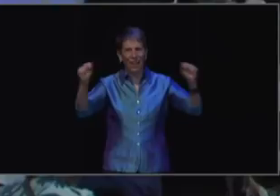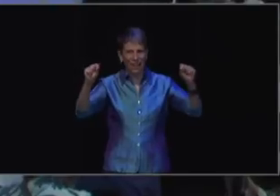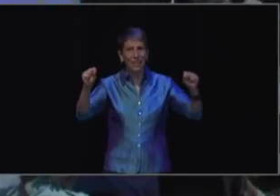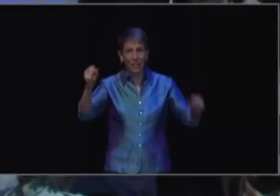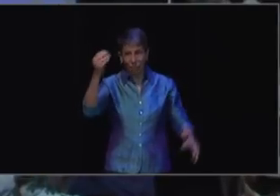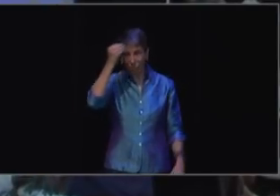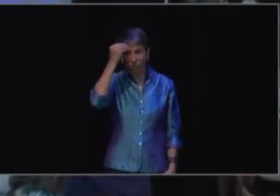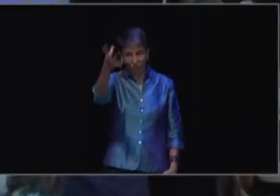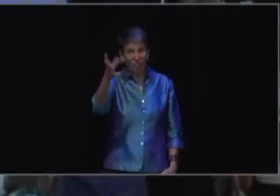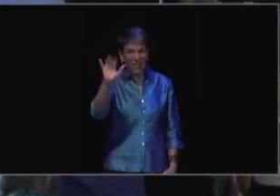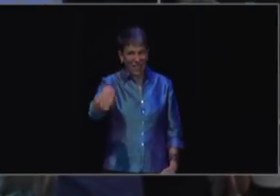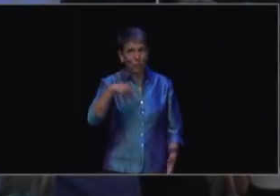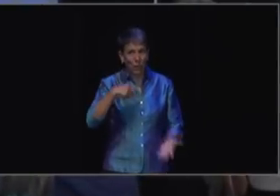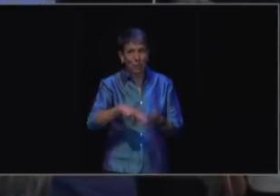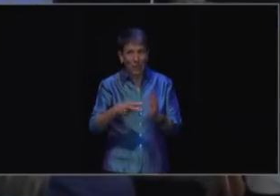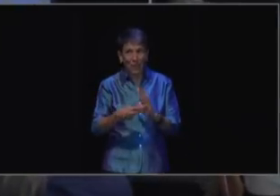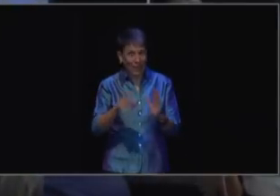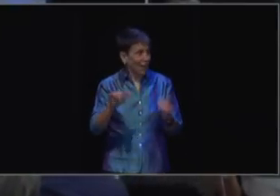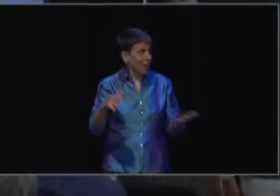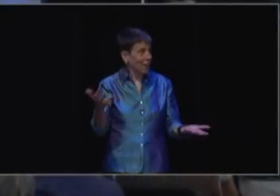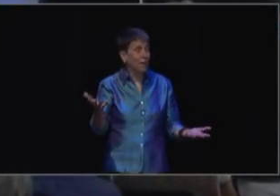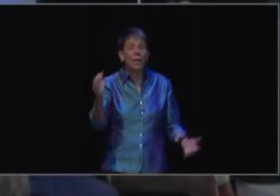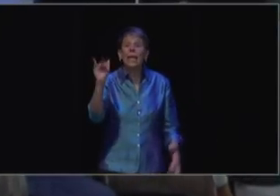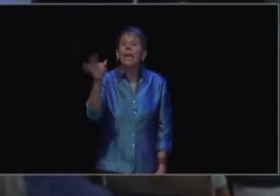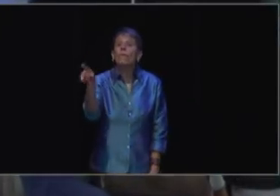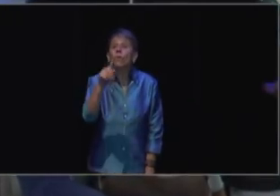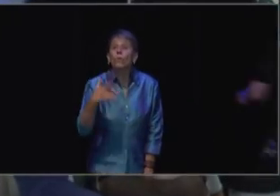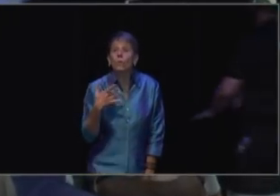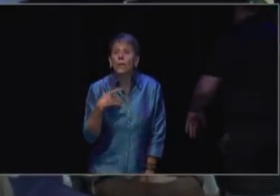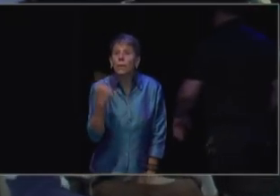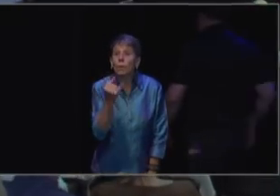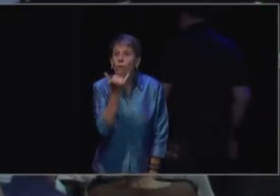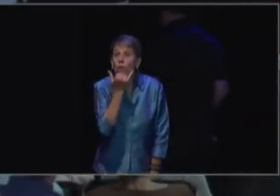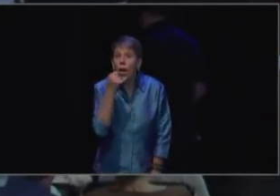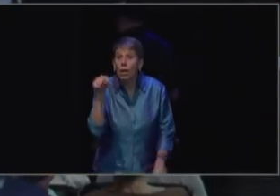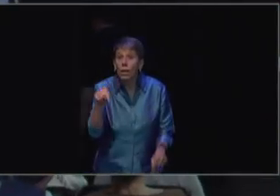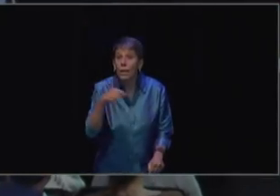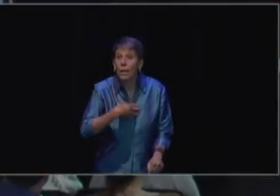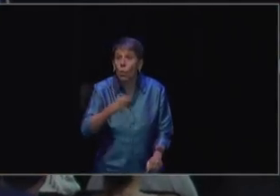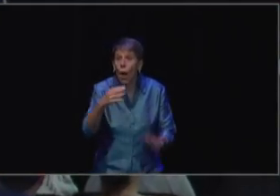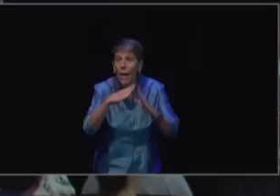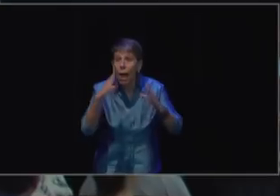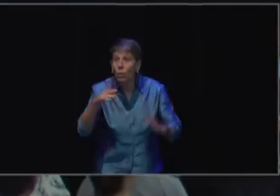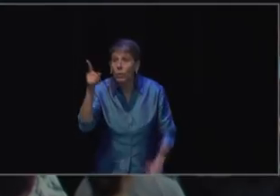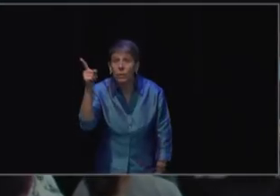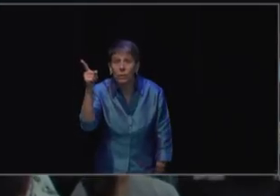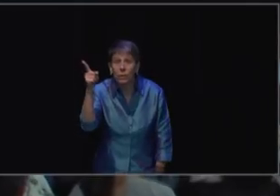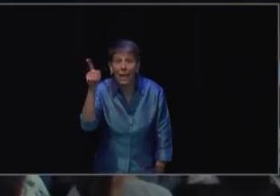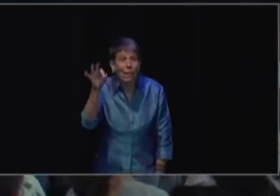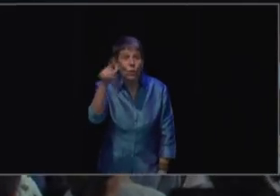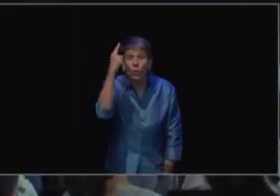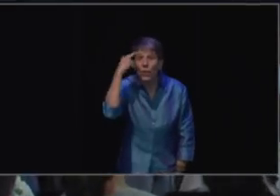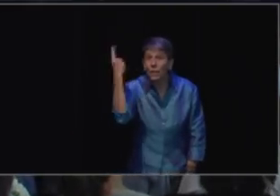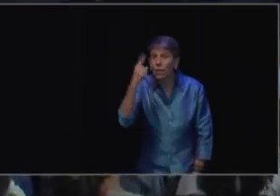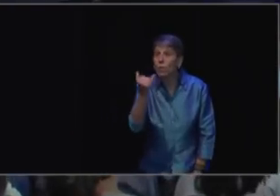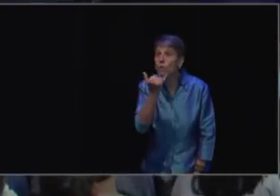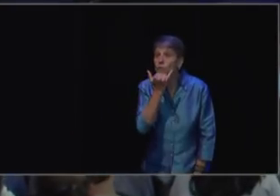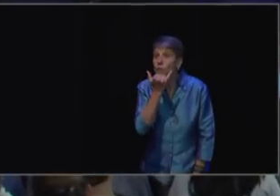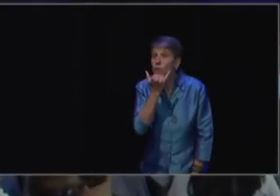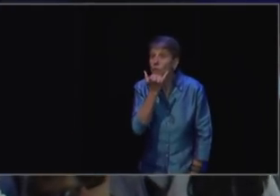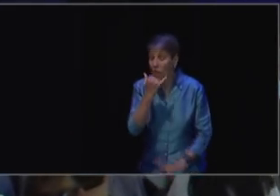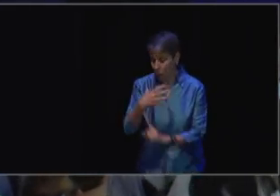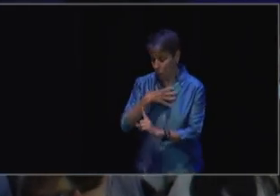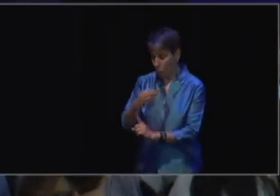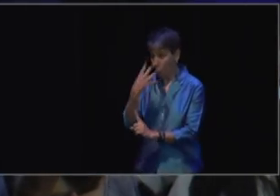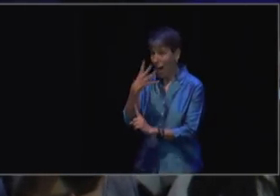saying. That's what I'm saying. If you think there's something wrong in the White House, if you think there's something white